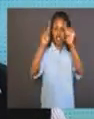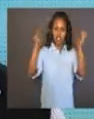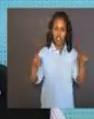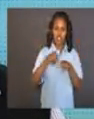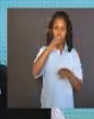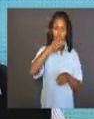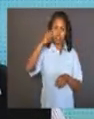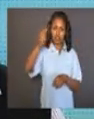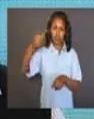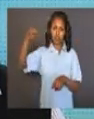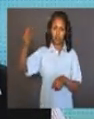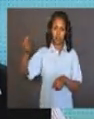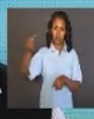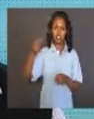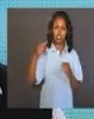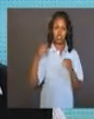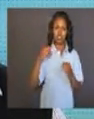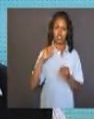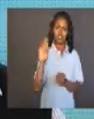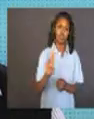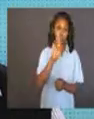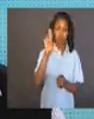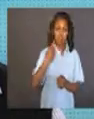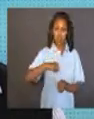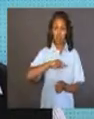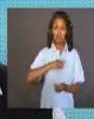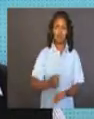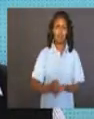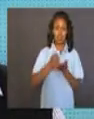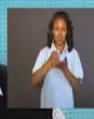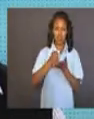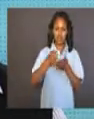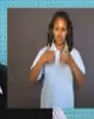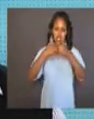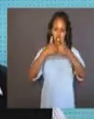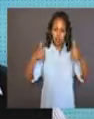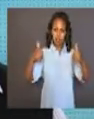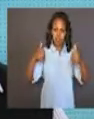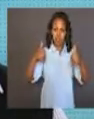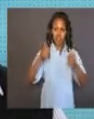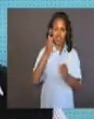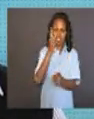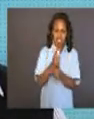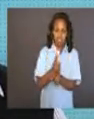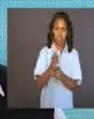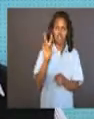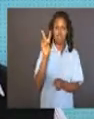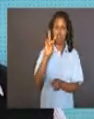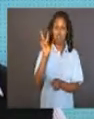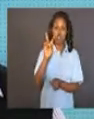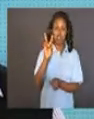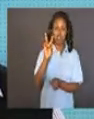Oscilloscopes are quite useful for helping us determine the exact